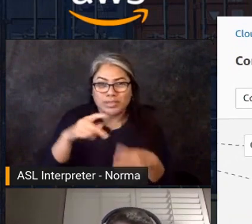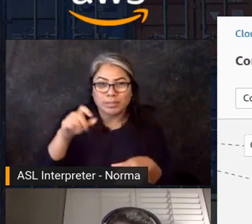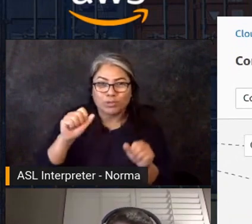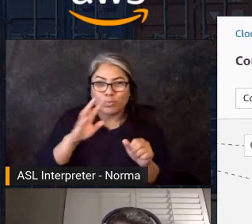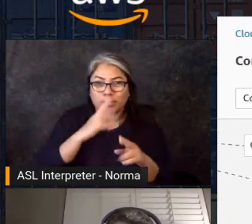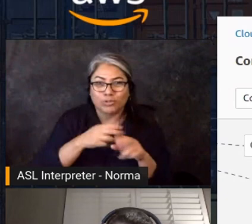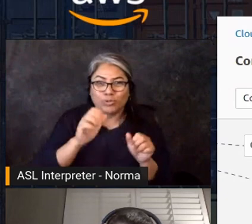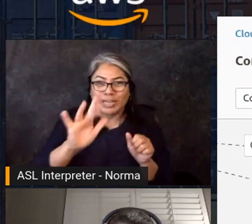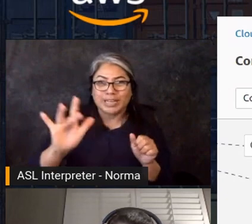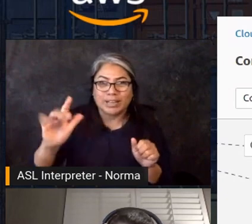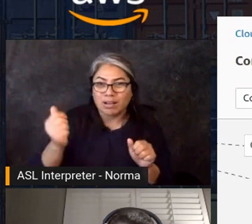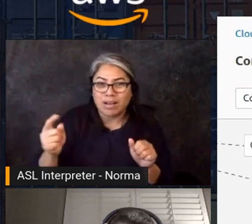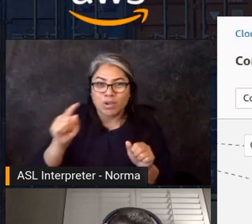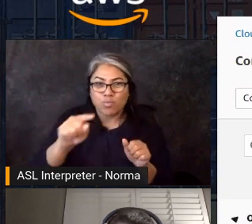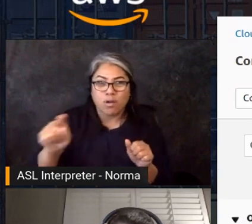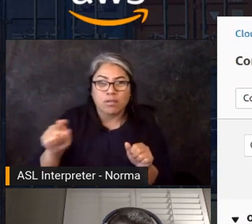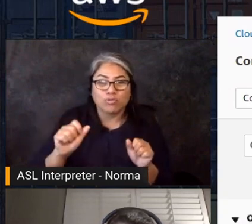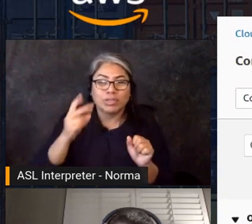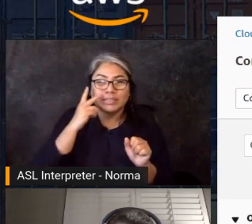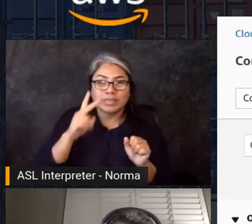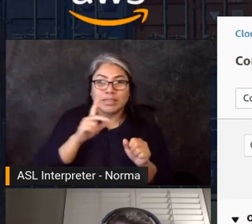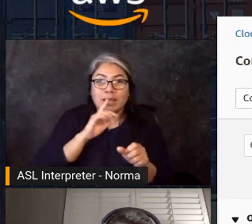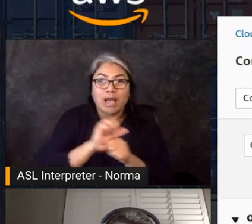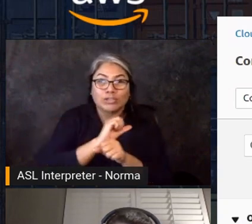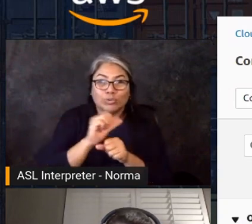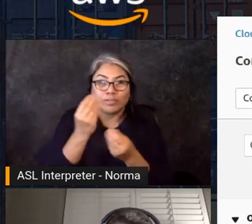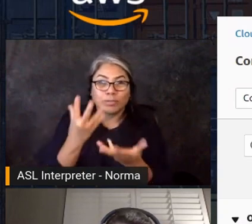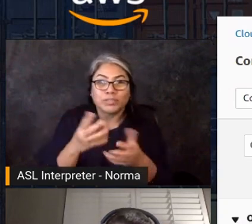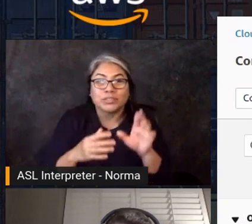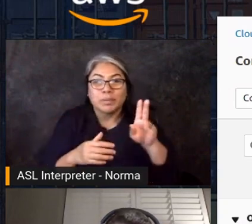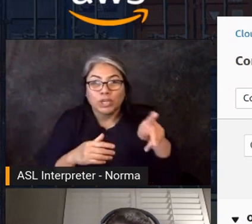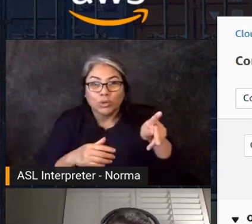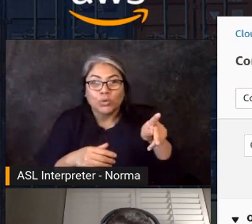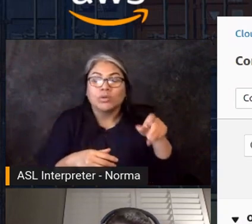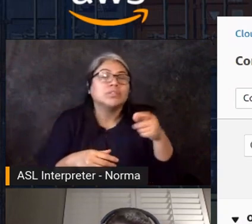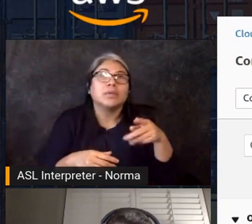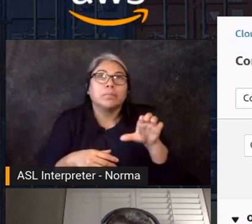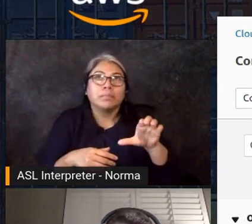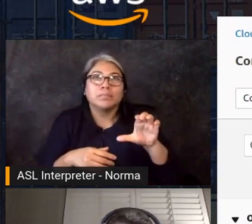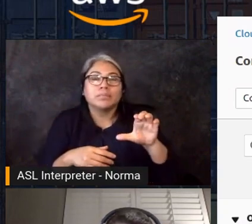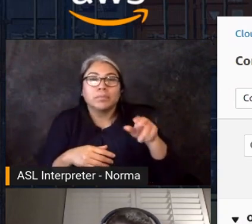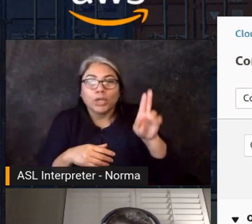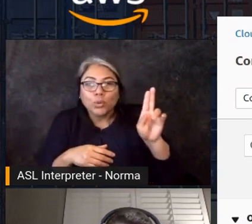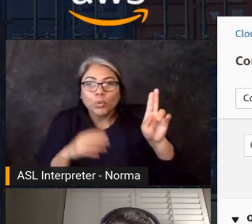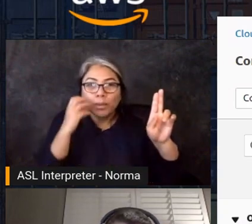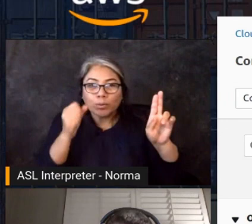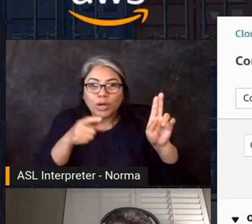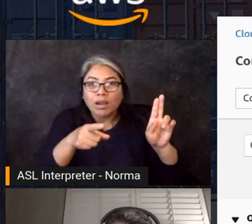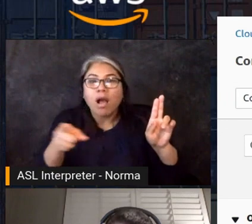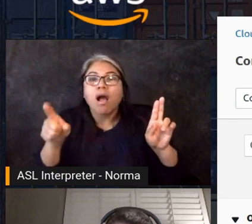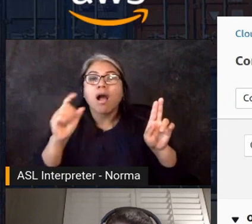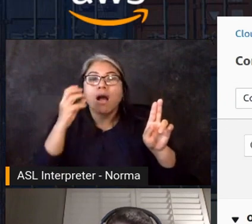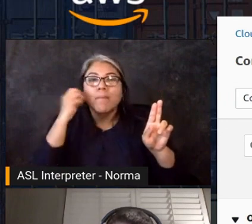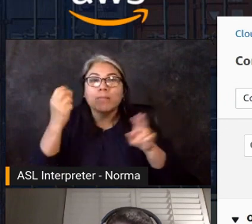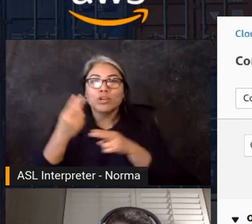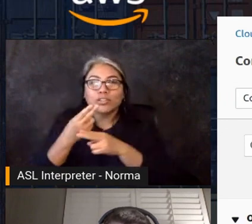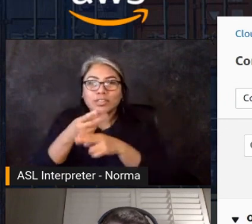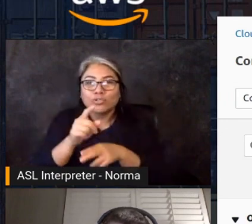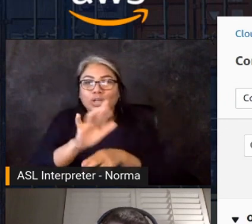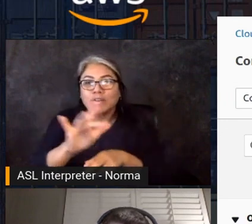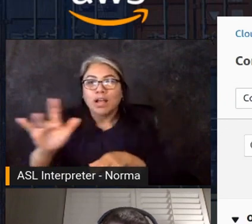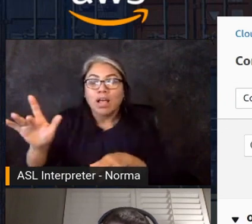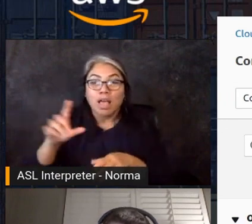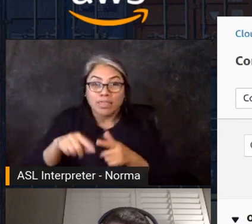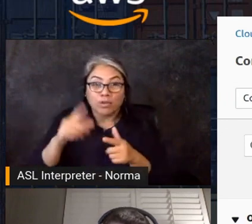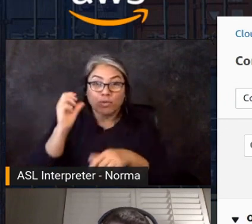them. You see all of the actual information, CPU, memory, network utilization. So yeah, that's cool. You can just dive into Yep. any one. And right there, you